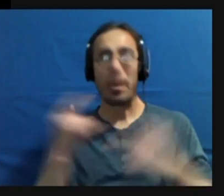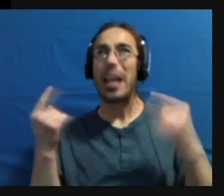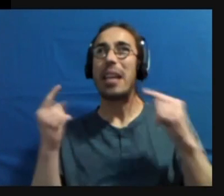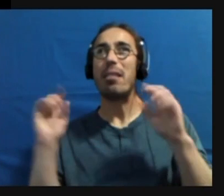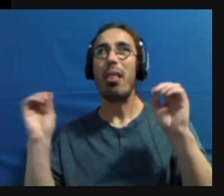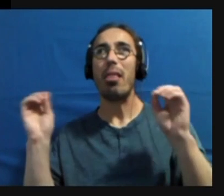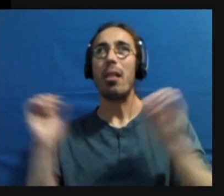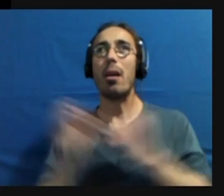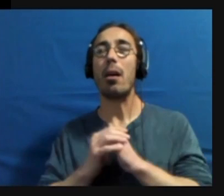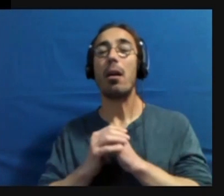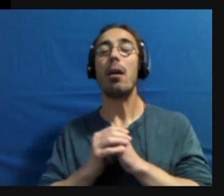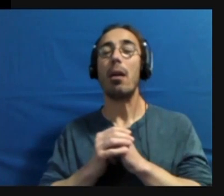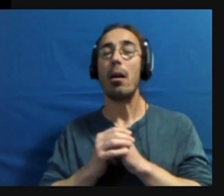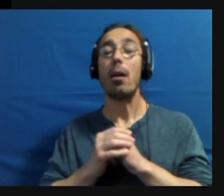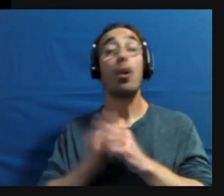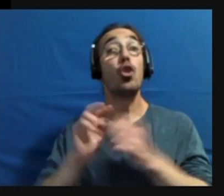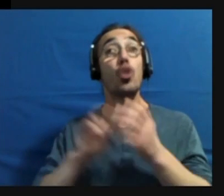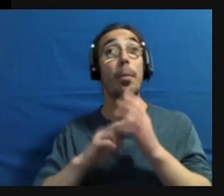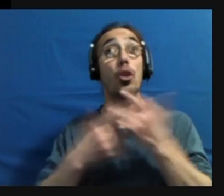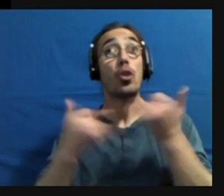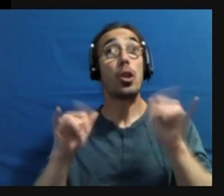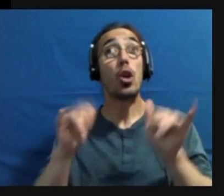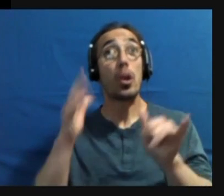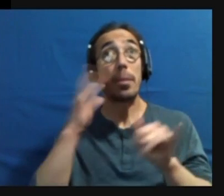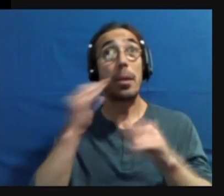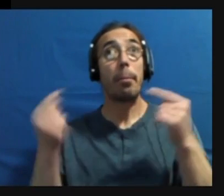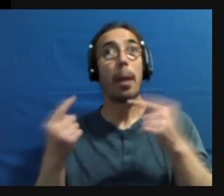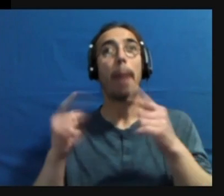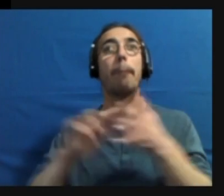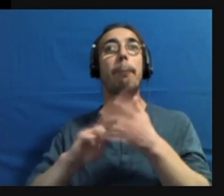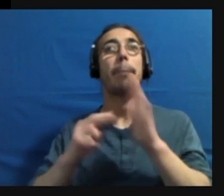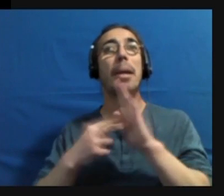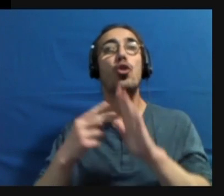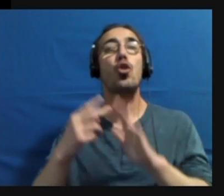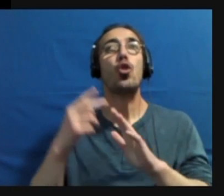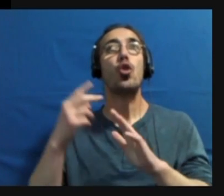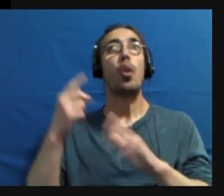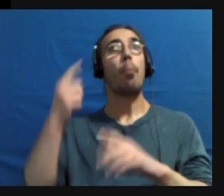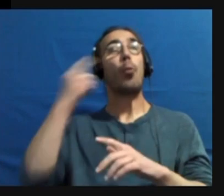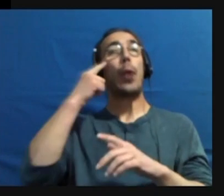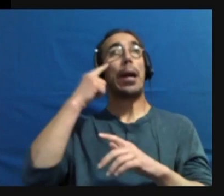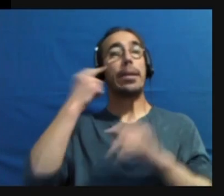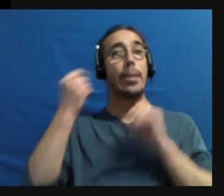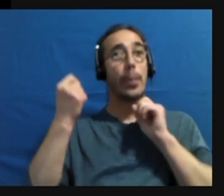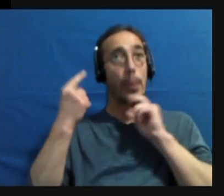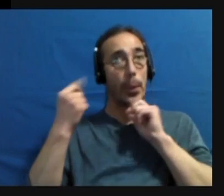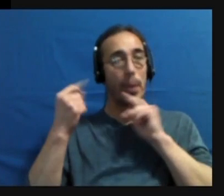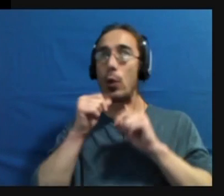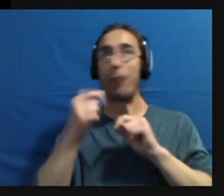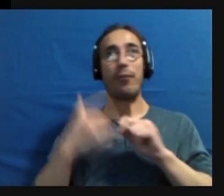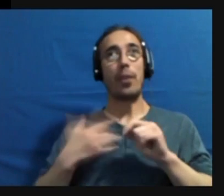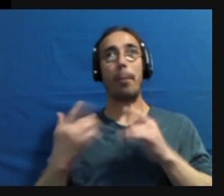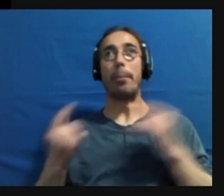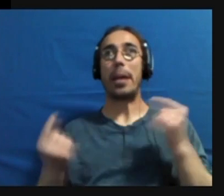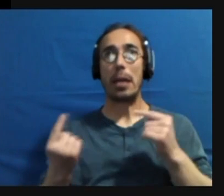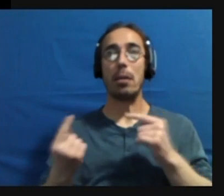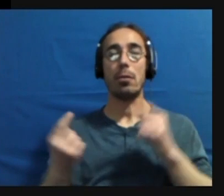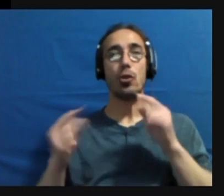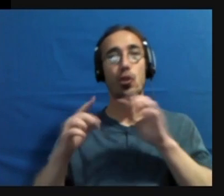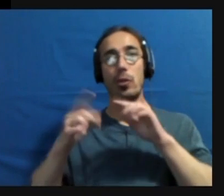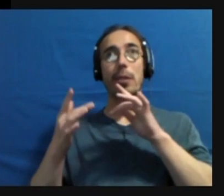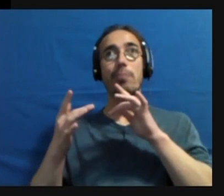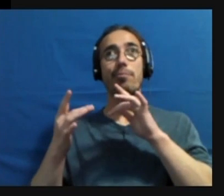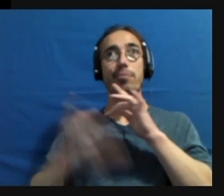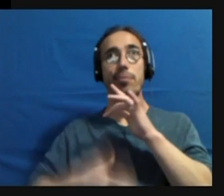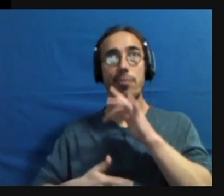And that doesn't mean that you're not experiencing pain. It just means that your brain isn't interpreting the signals and telling you what it is that you're feeling. And